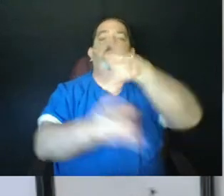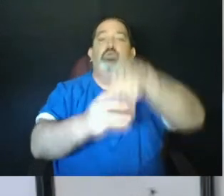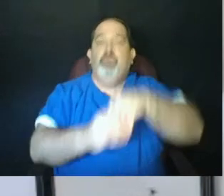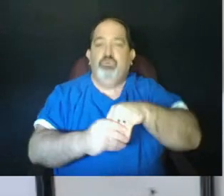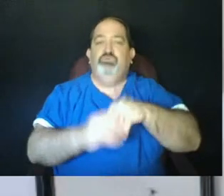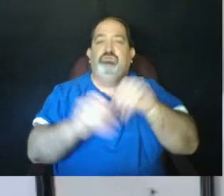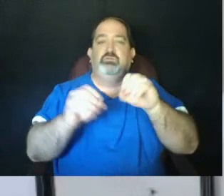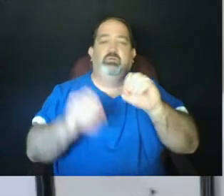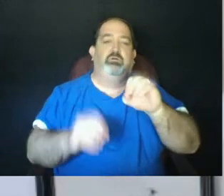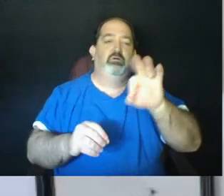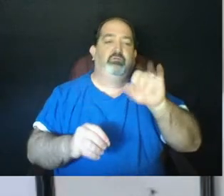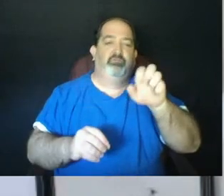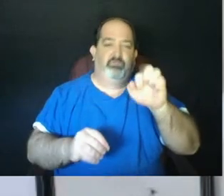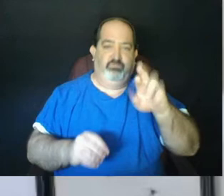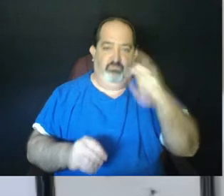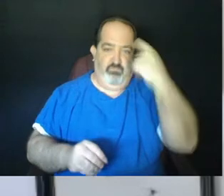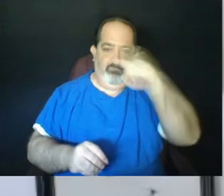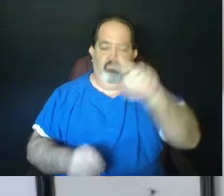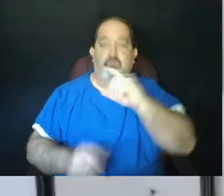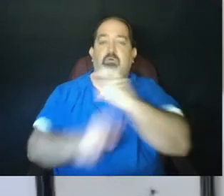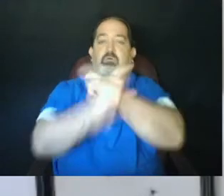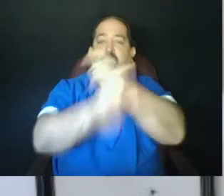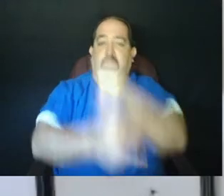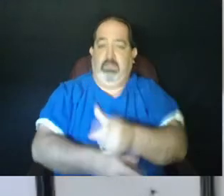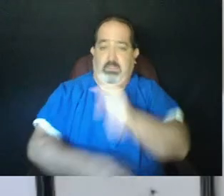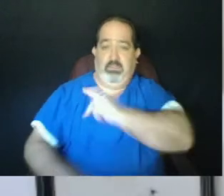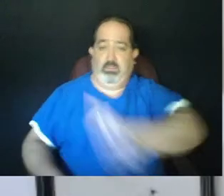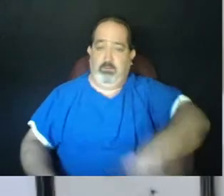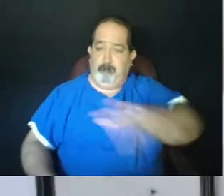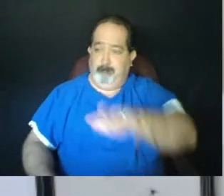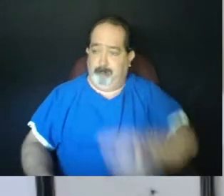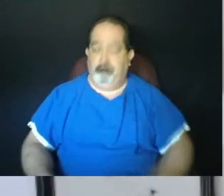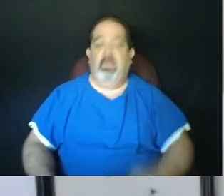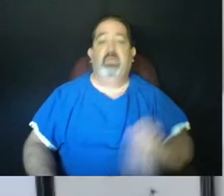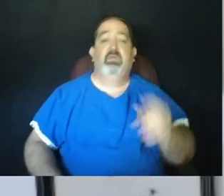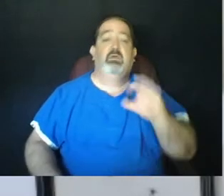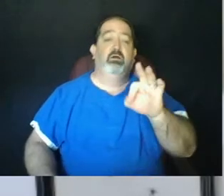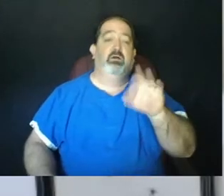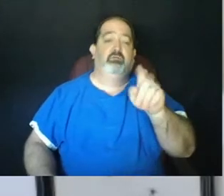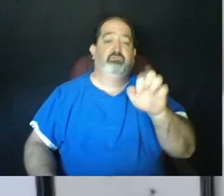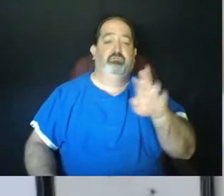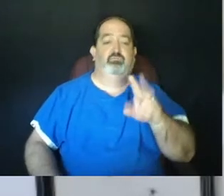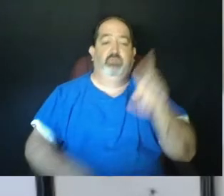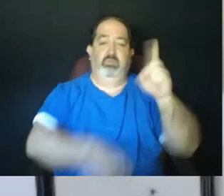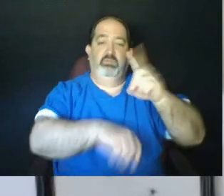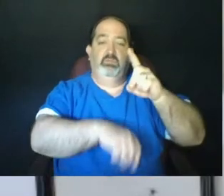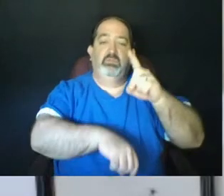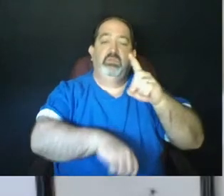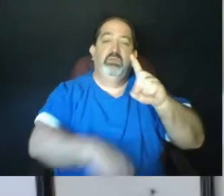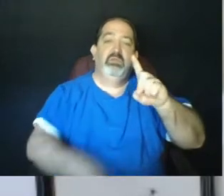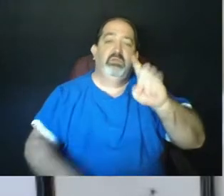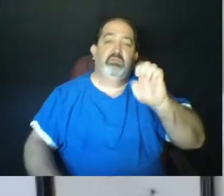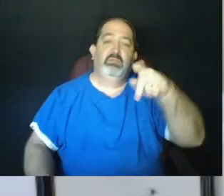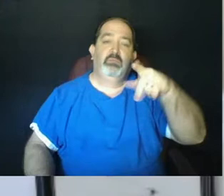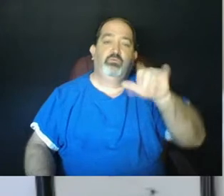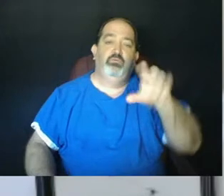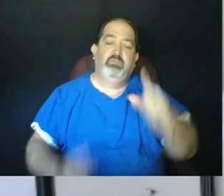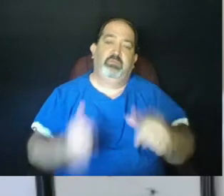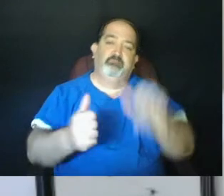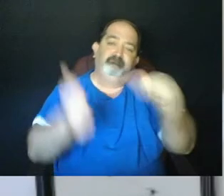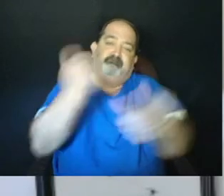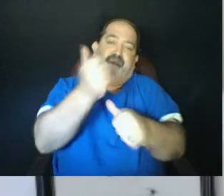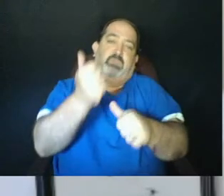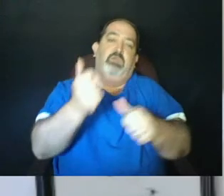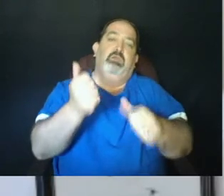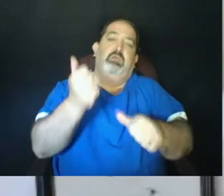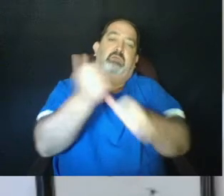Inclusion Officer for Caid. This officer will be a deputy to the Kingdom Seneschal, but will have great